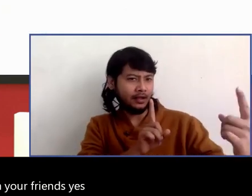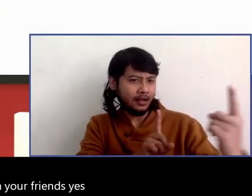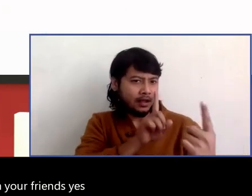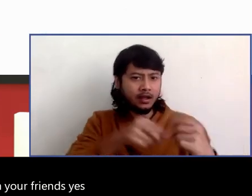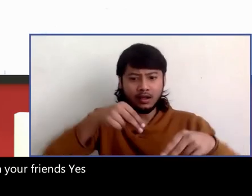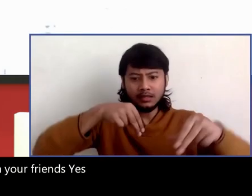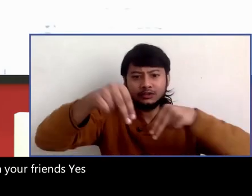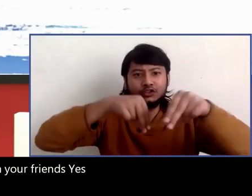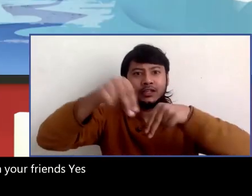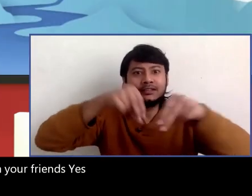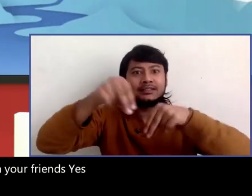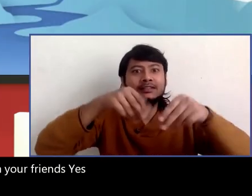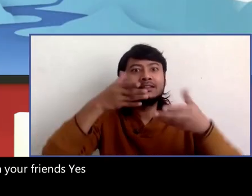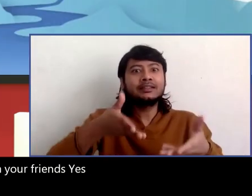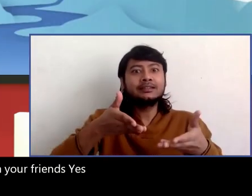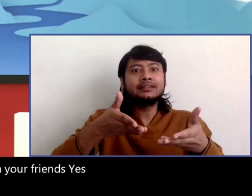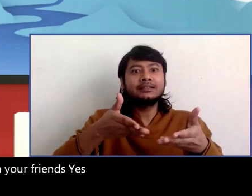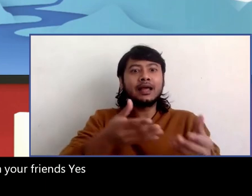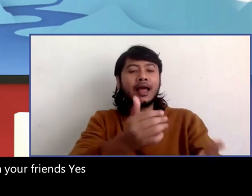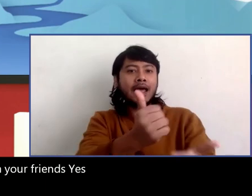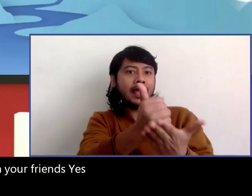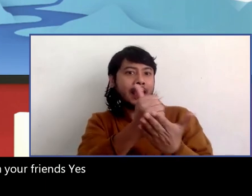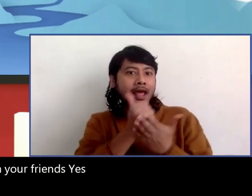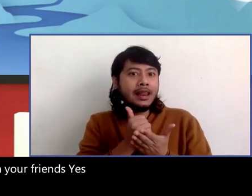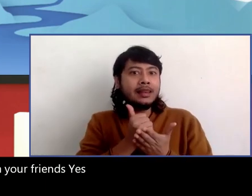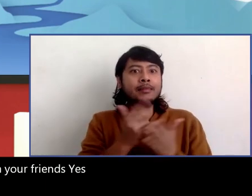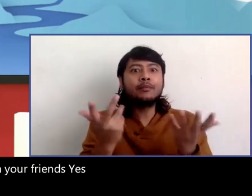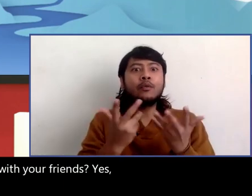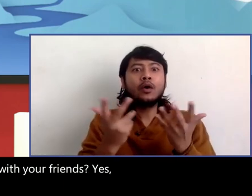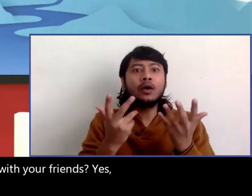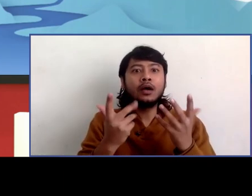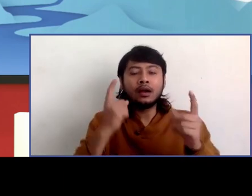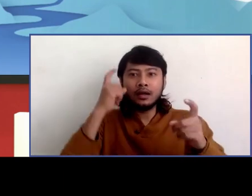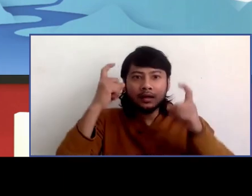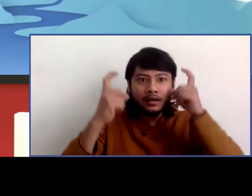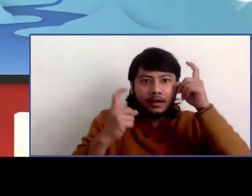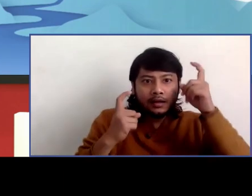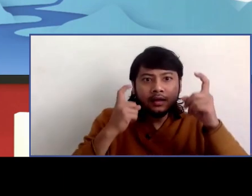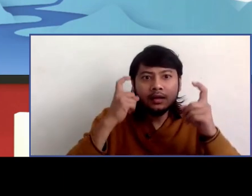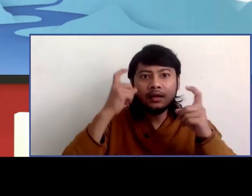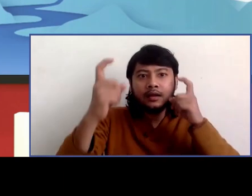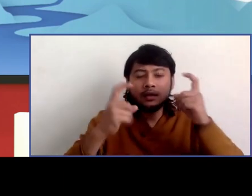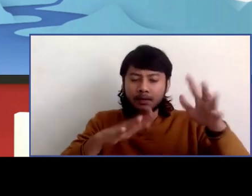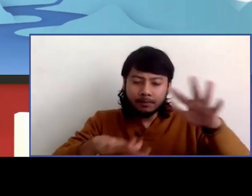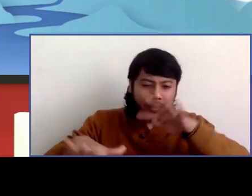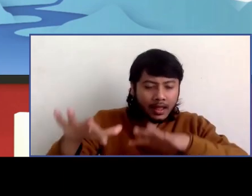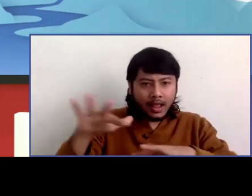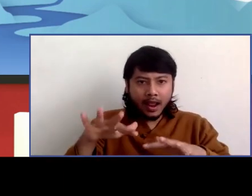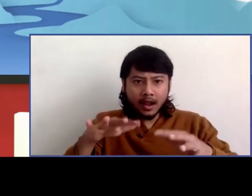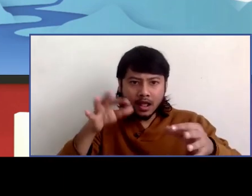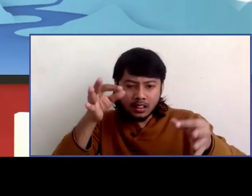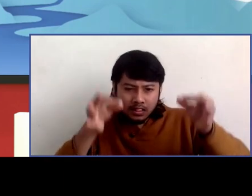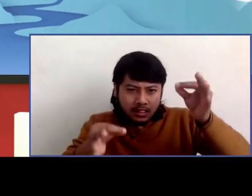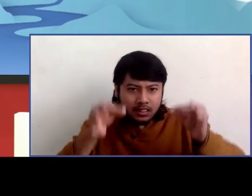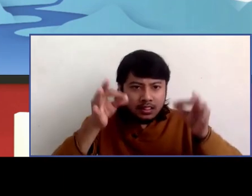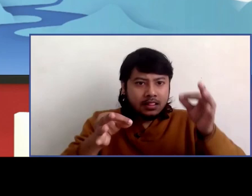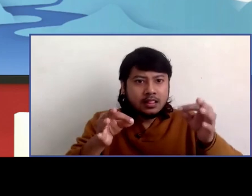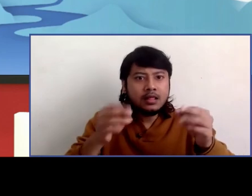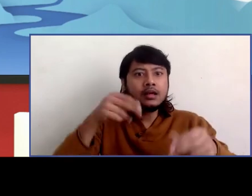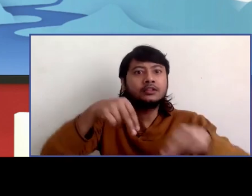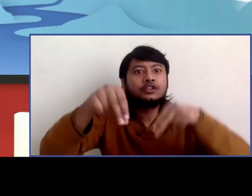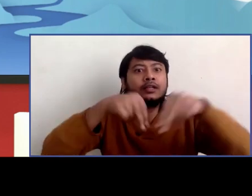now. It was played even centuries back. And chess is usually, they say, requires a lot of brain,